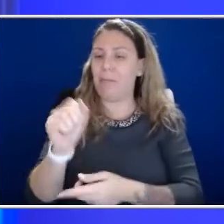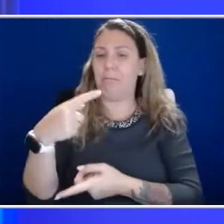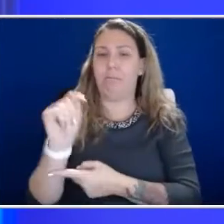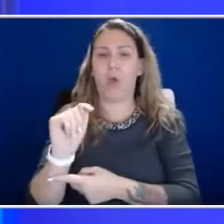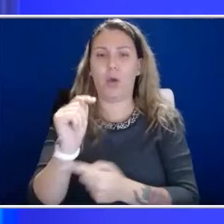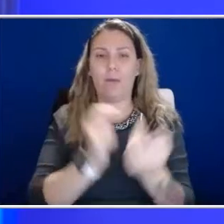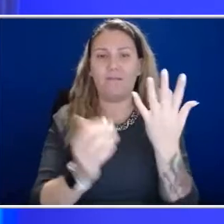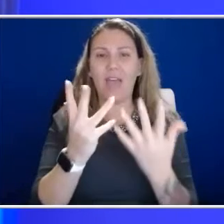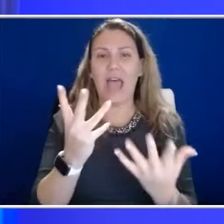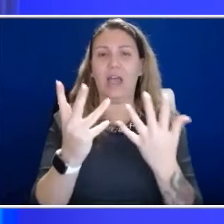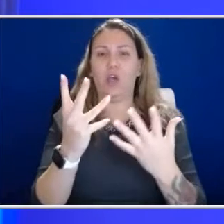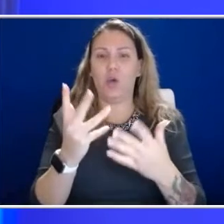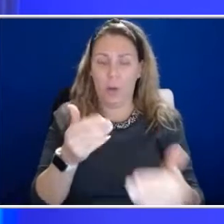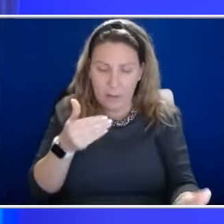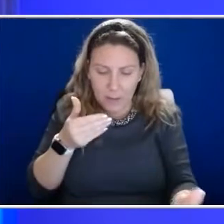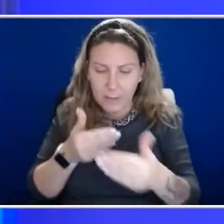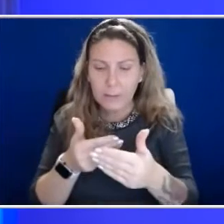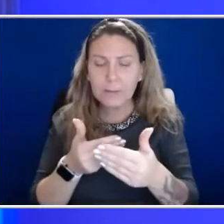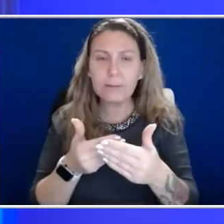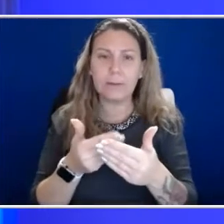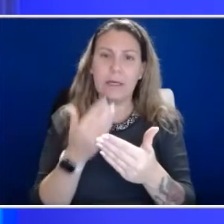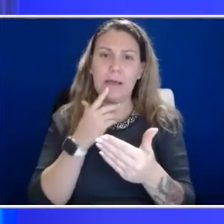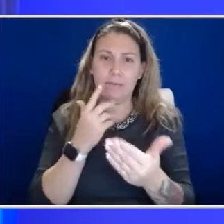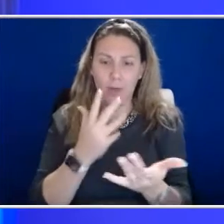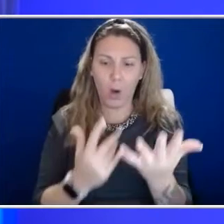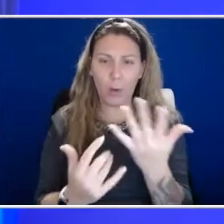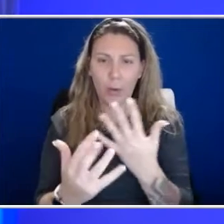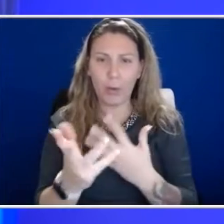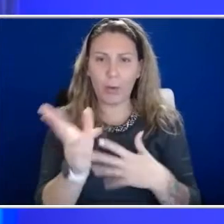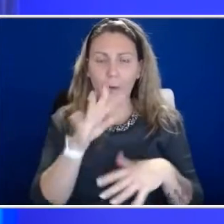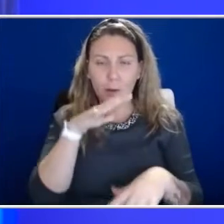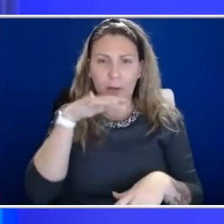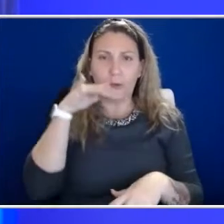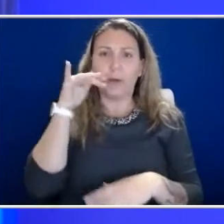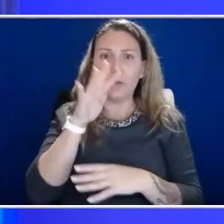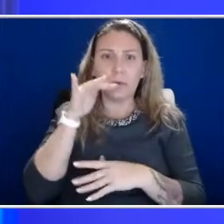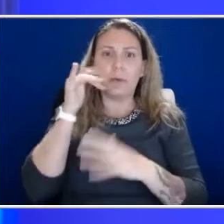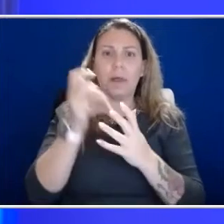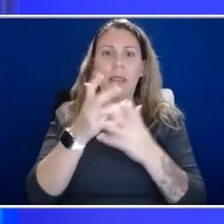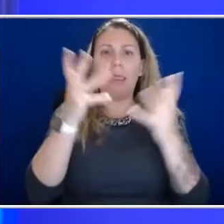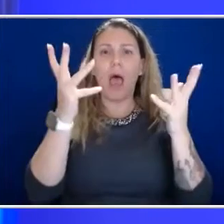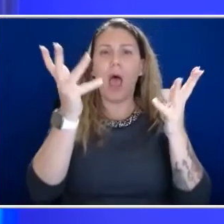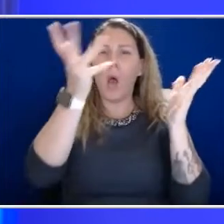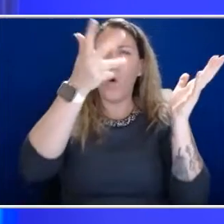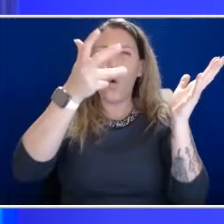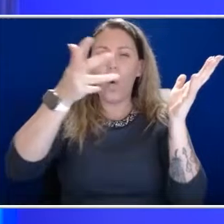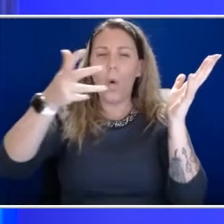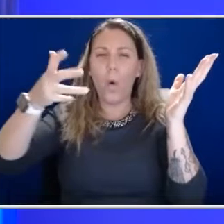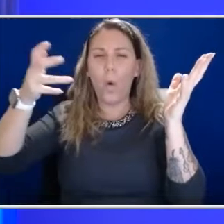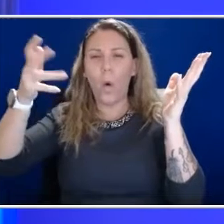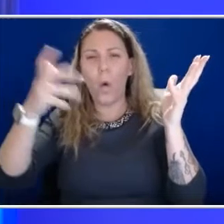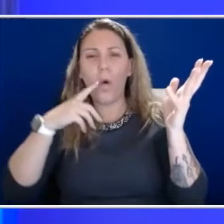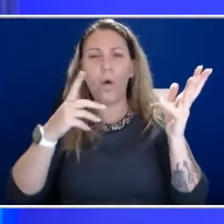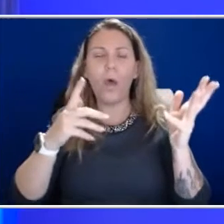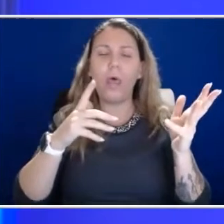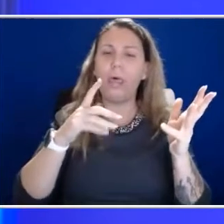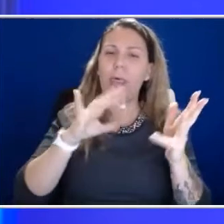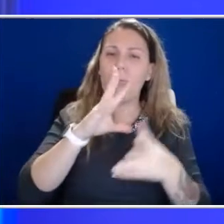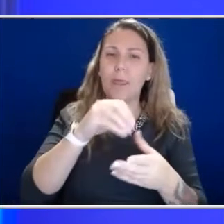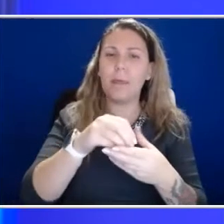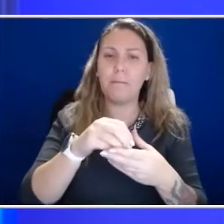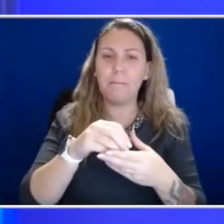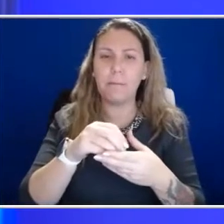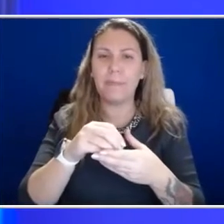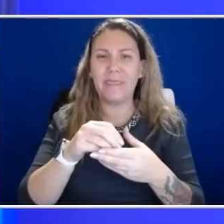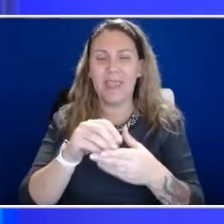that closed space for a very long time, they inhaled quite a bit of smoke. That smoke will contain depleted kind of air that will be